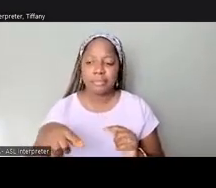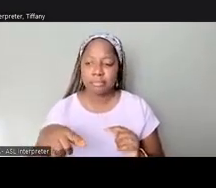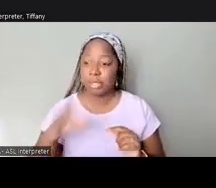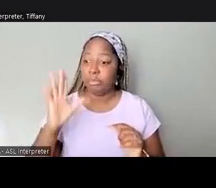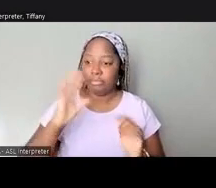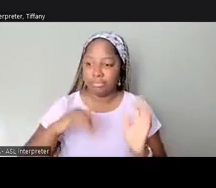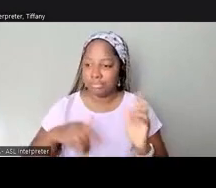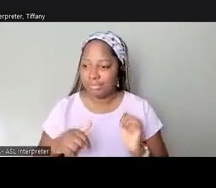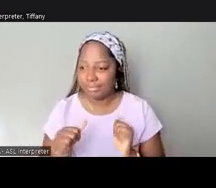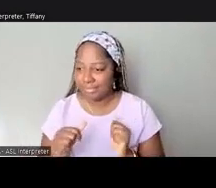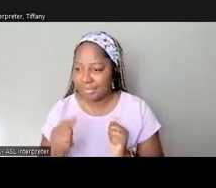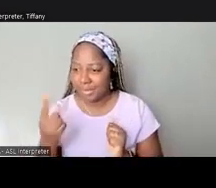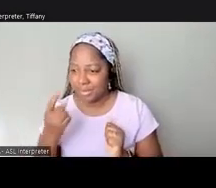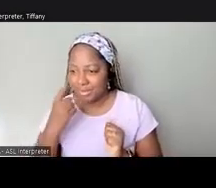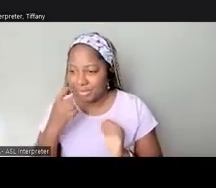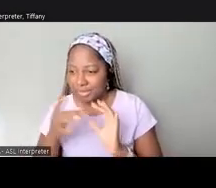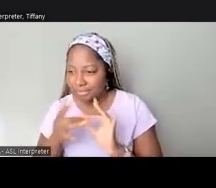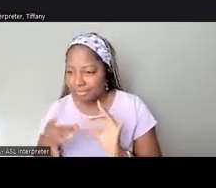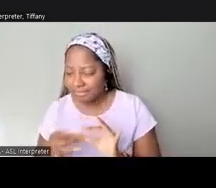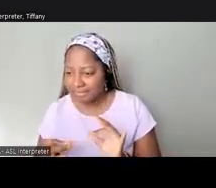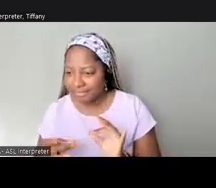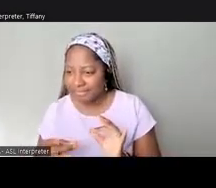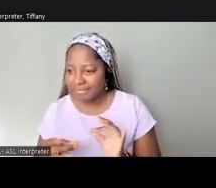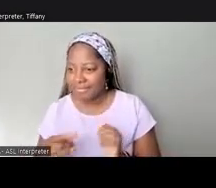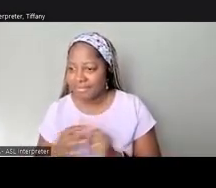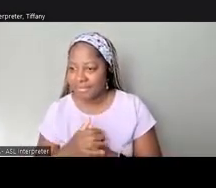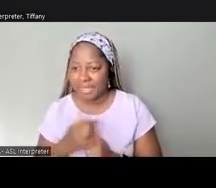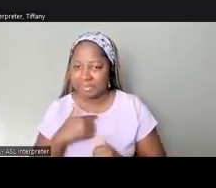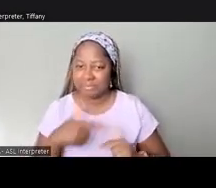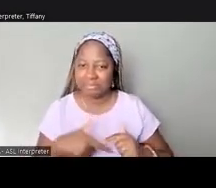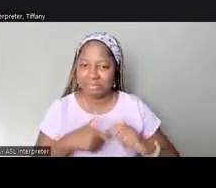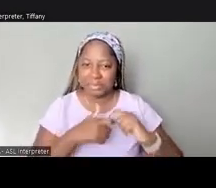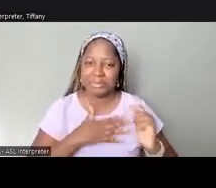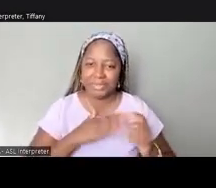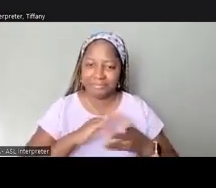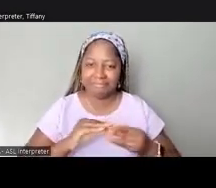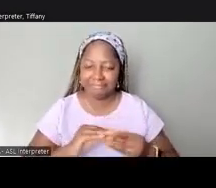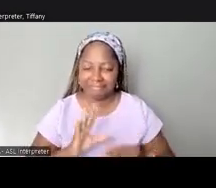got a couple. Yeah. I'll pause there.